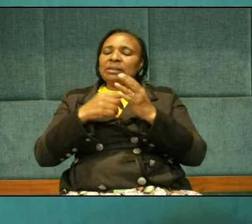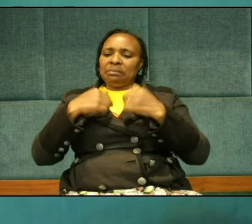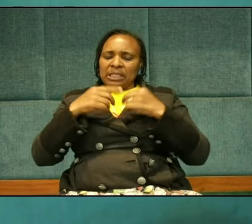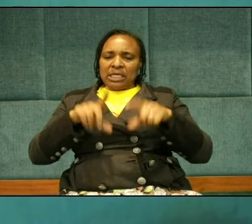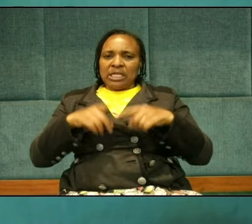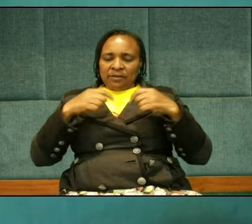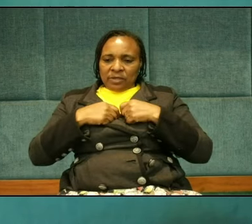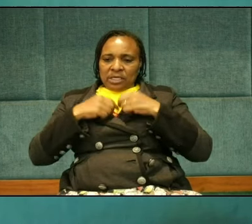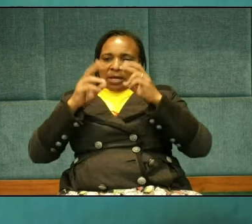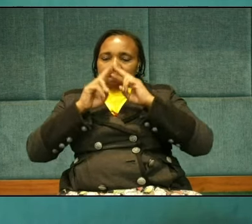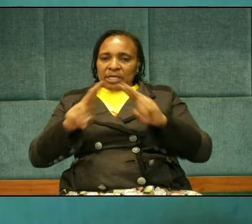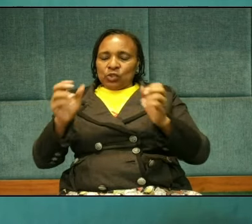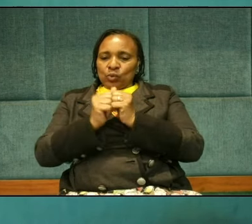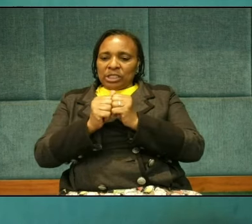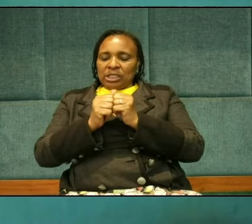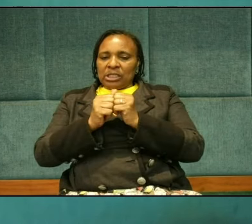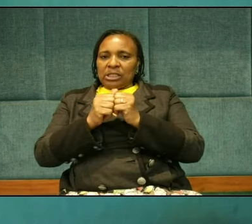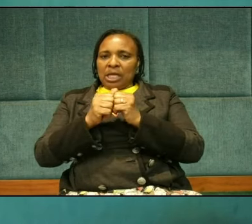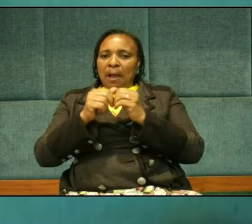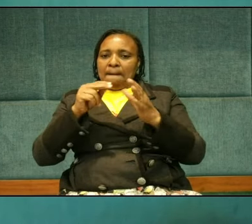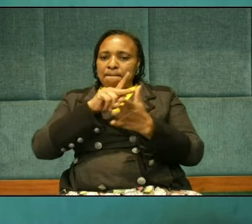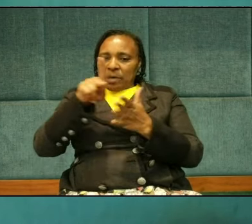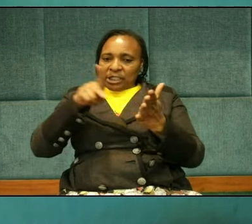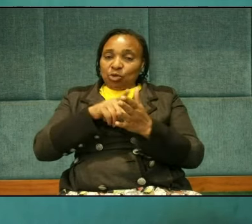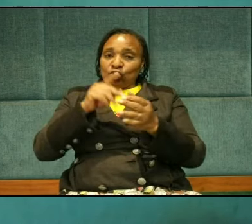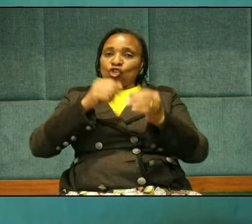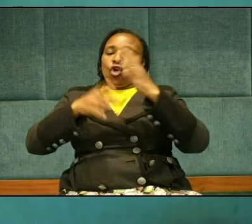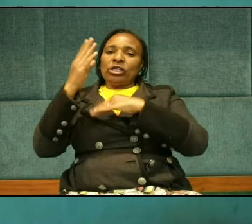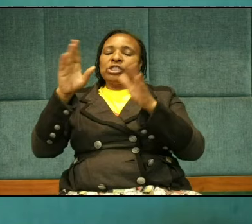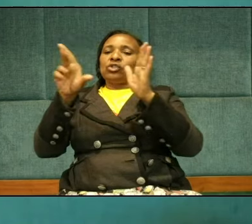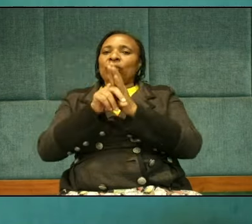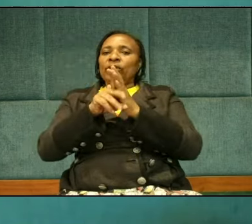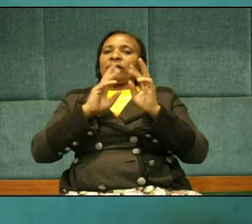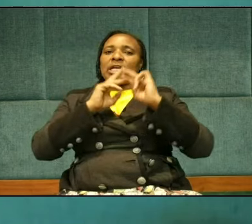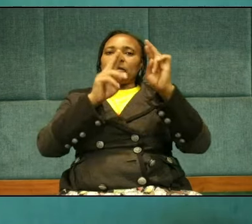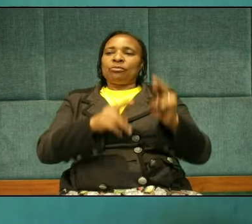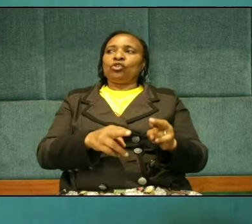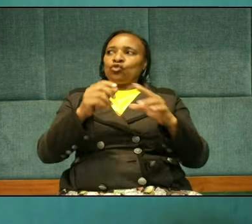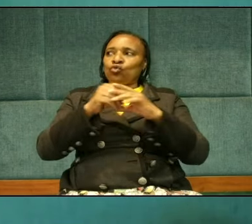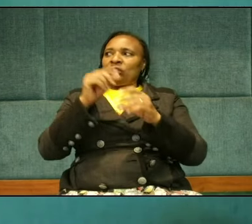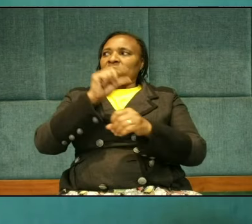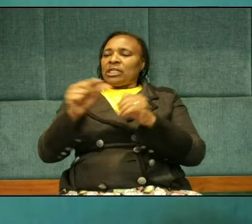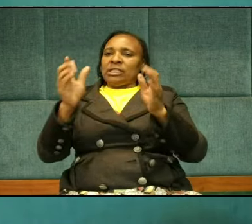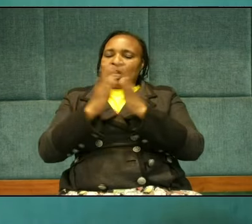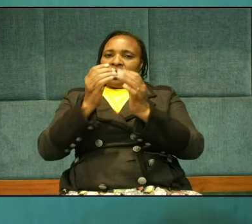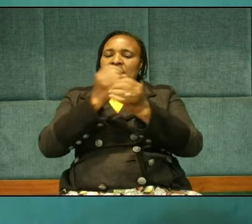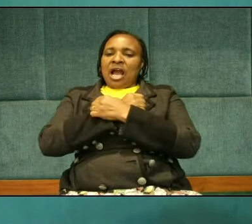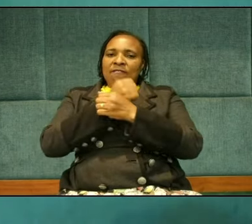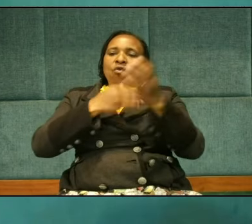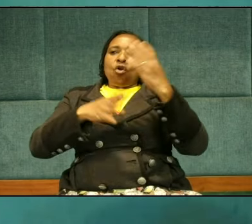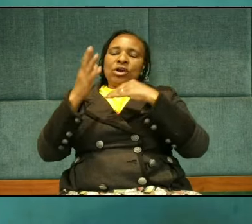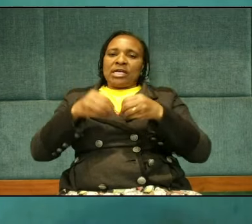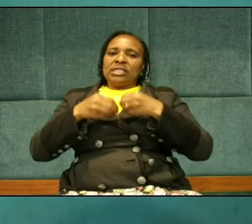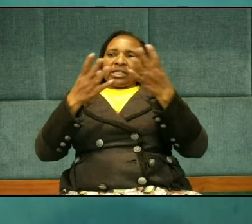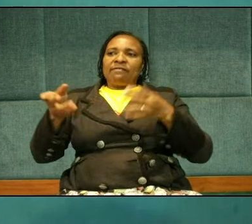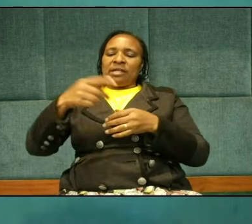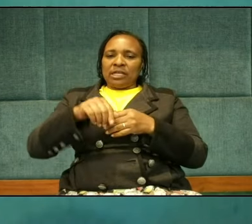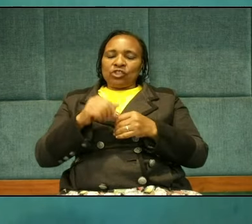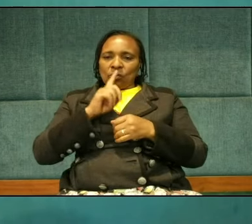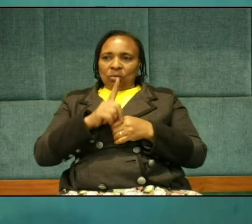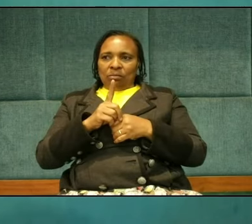the principles of God's law of love in response to the grace and love that God has given us.